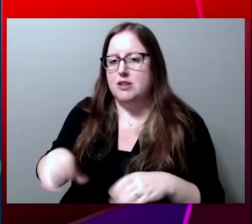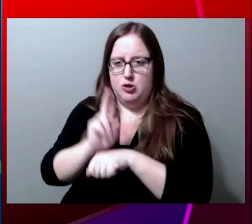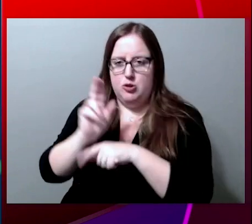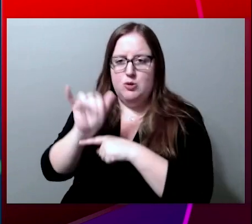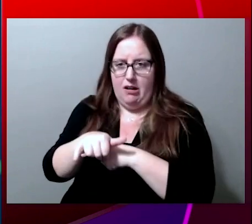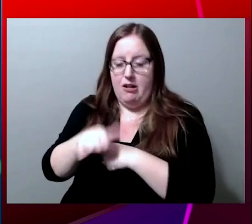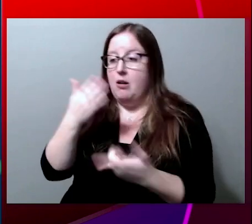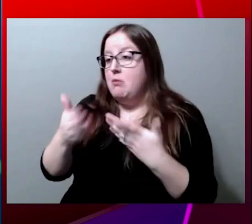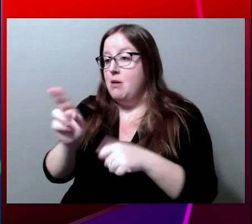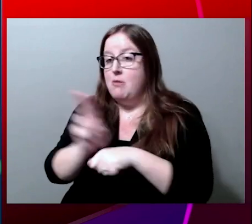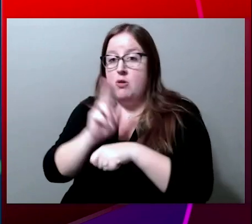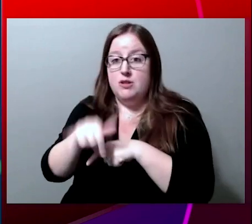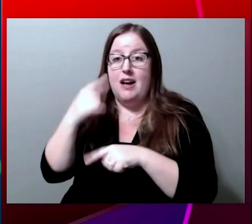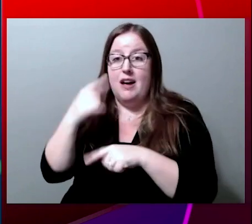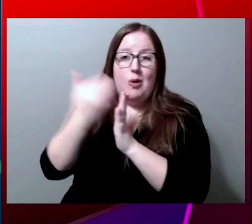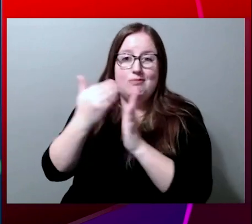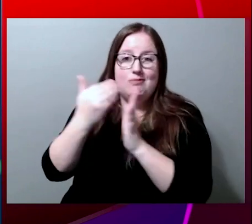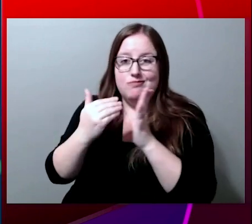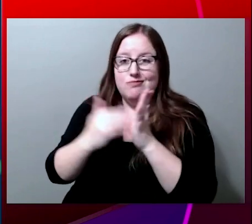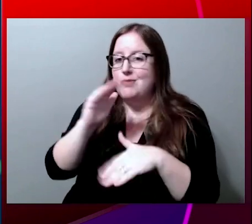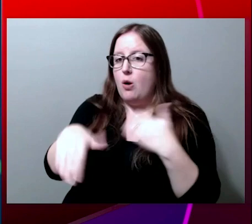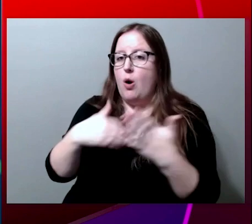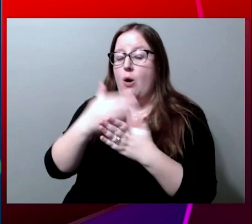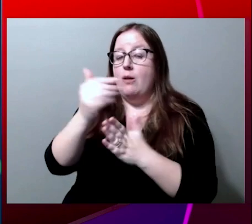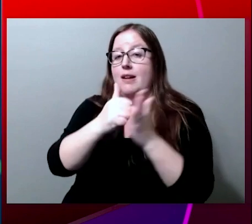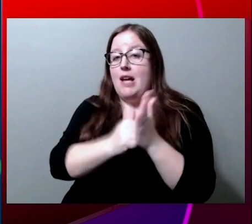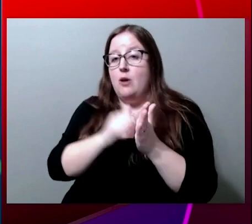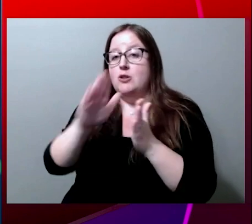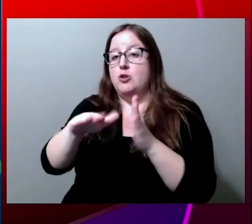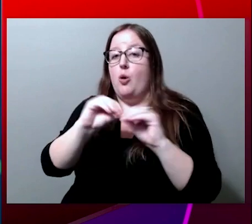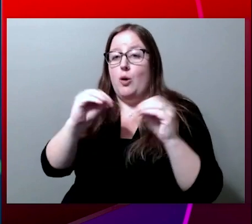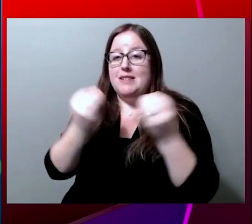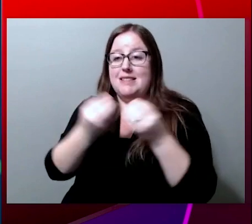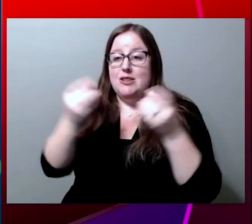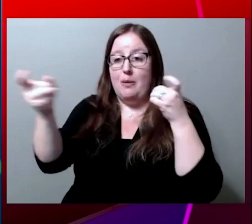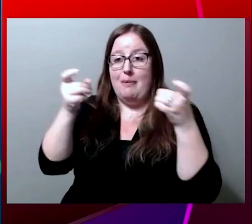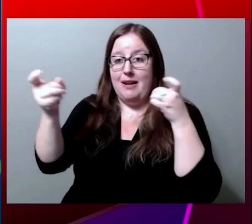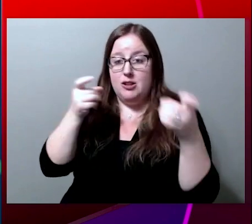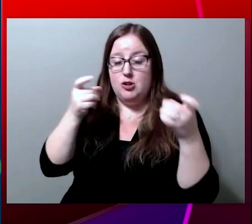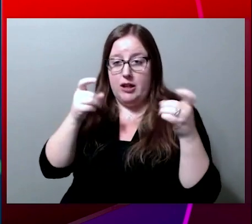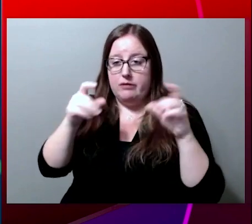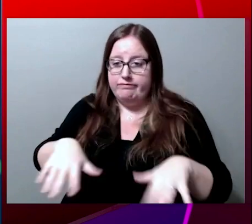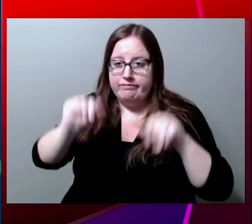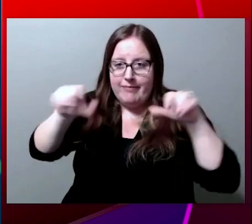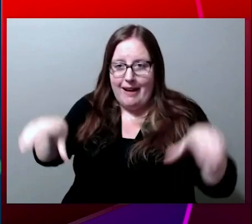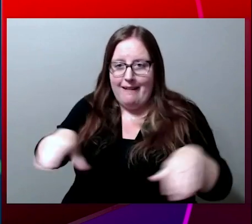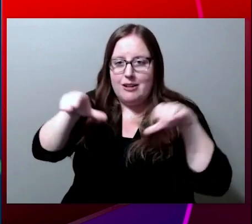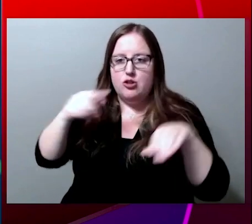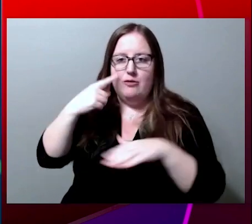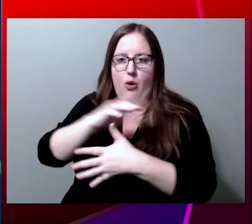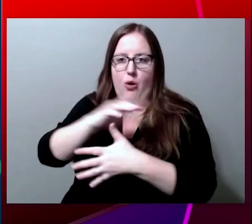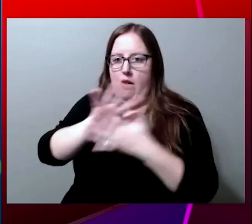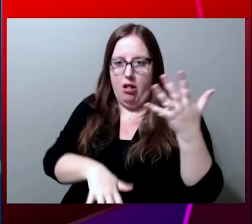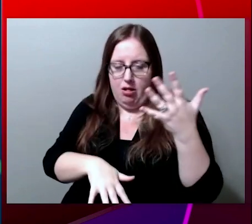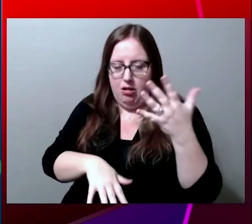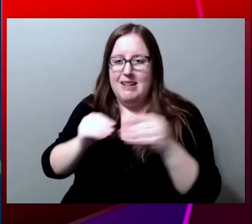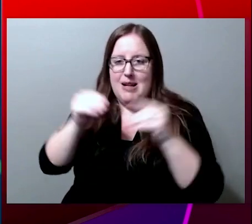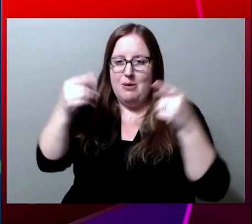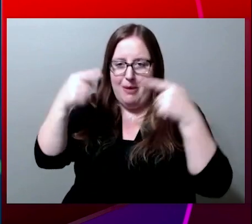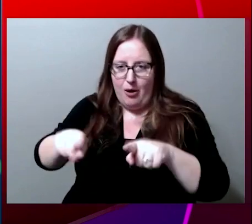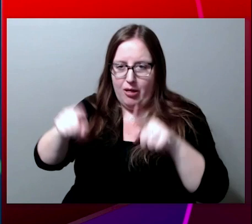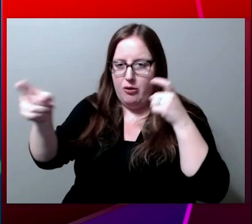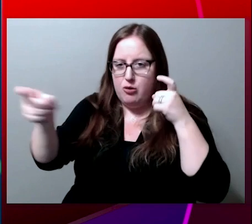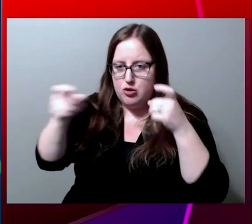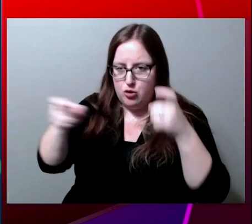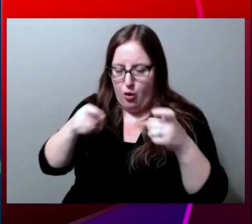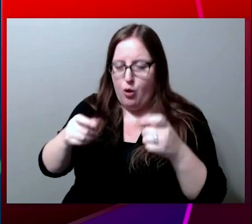you might use this to get a list of all the accounts that your organization is managing and take action across all of them, to do that in parallel and to control the concurrency